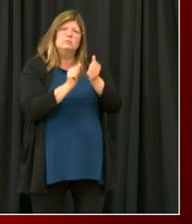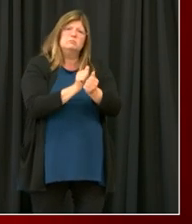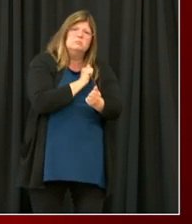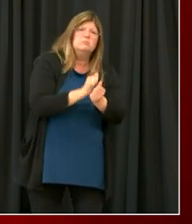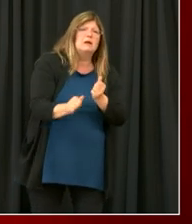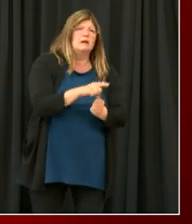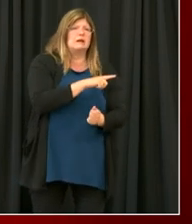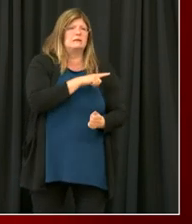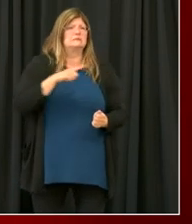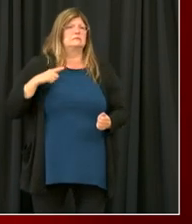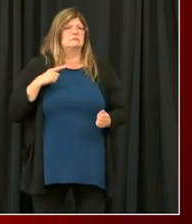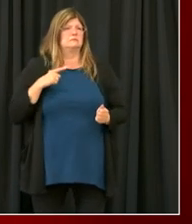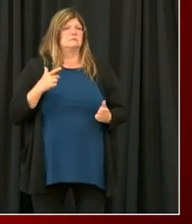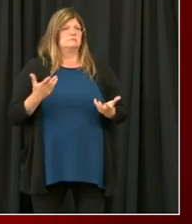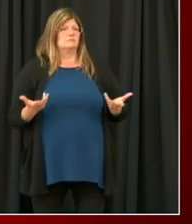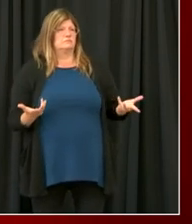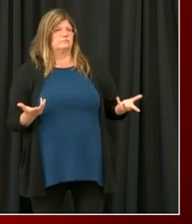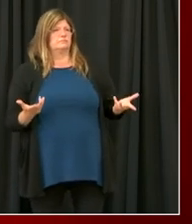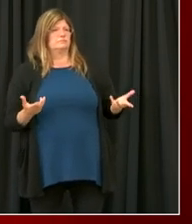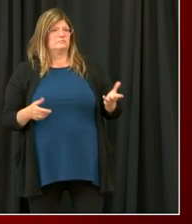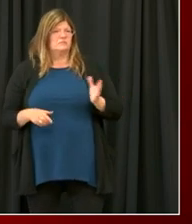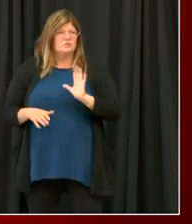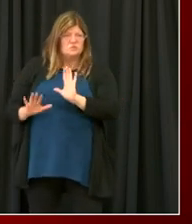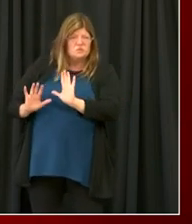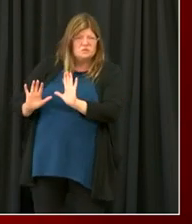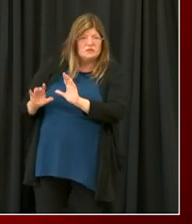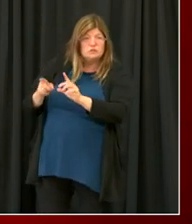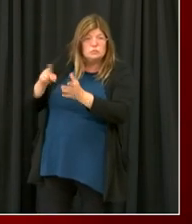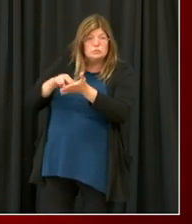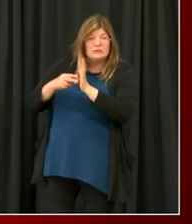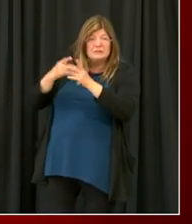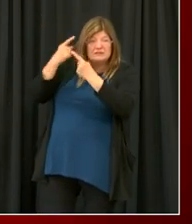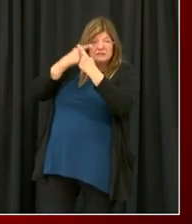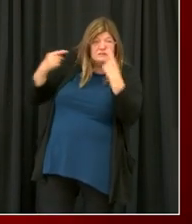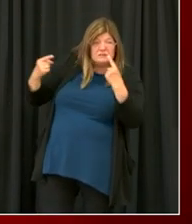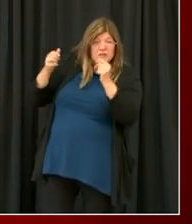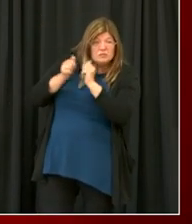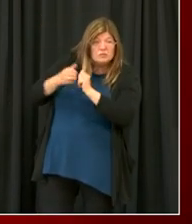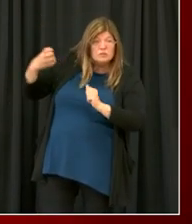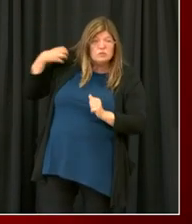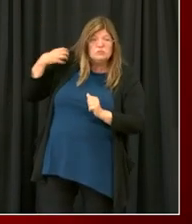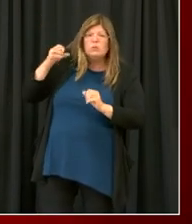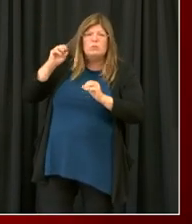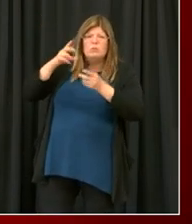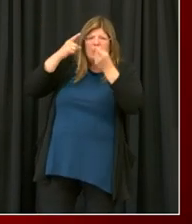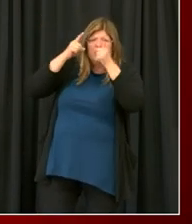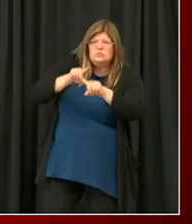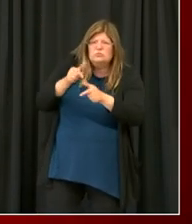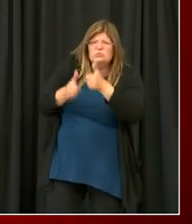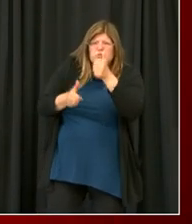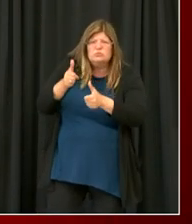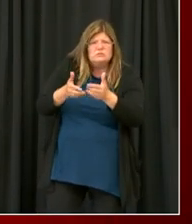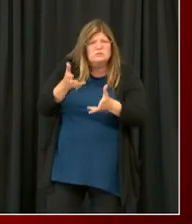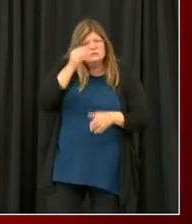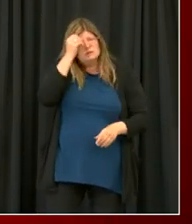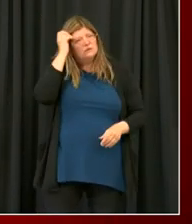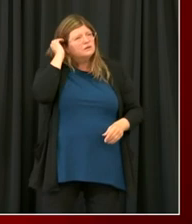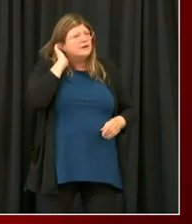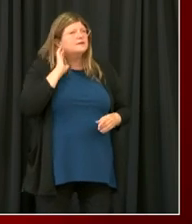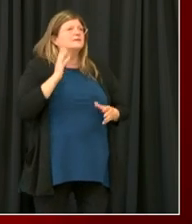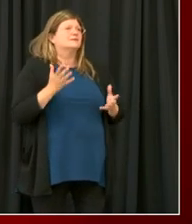would seem that your position is at odds with the chief. Would you agree with that, or do you have any comment on it? I